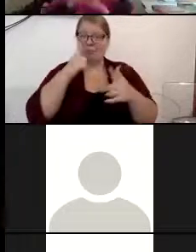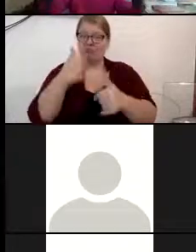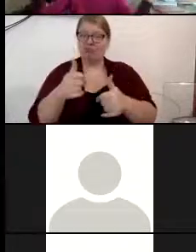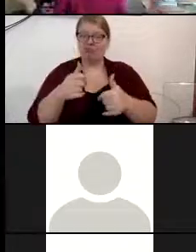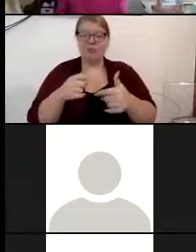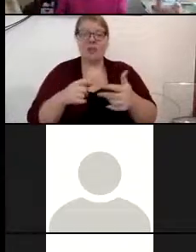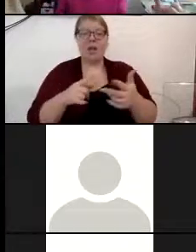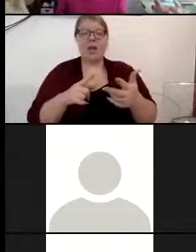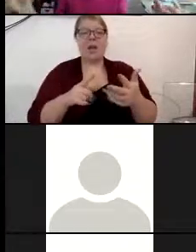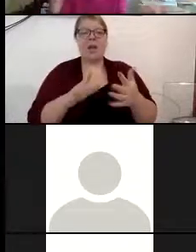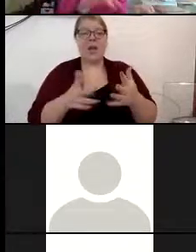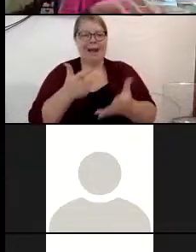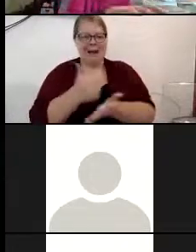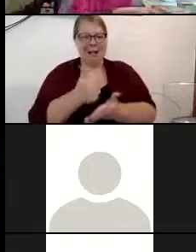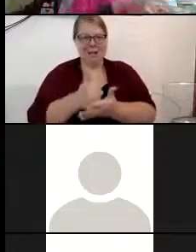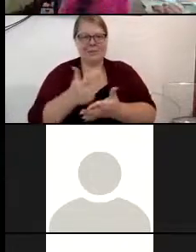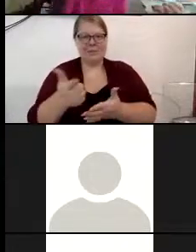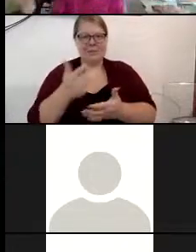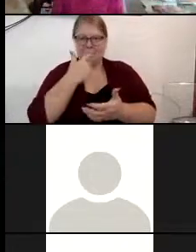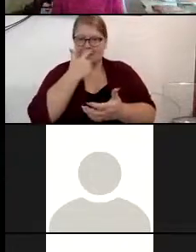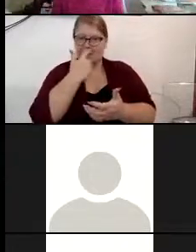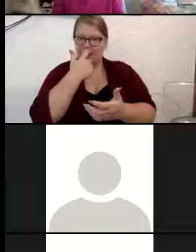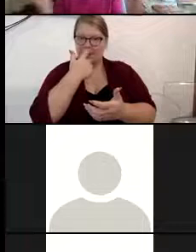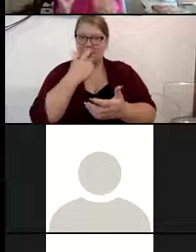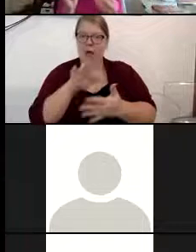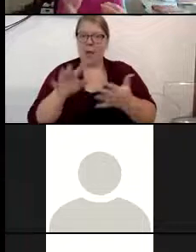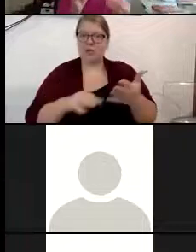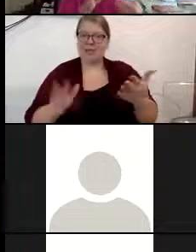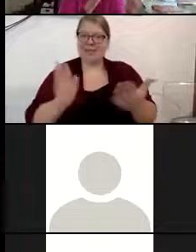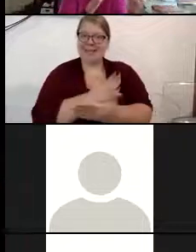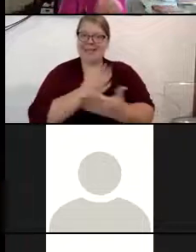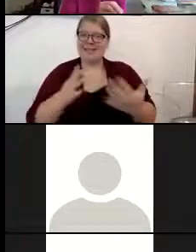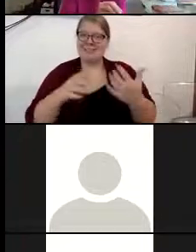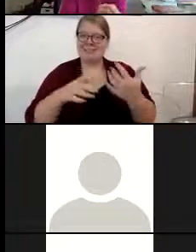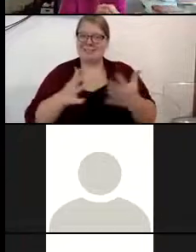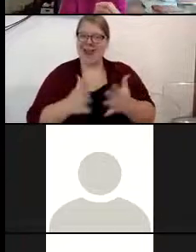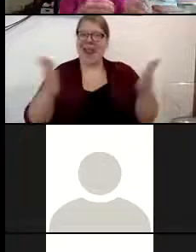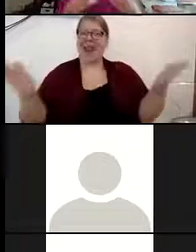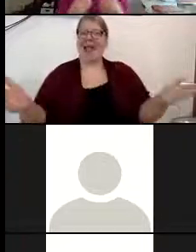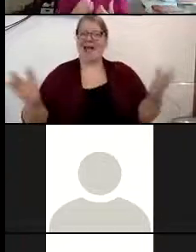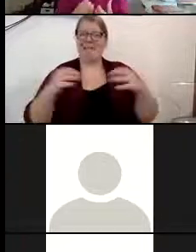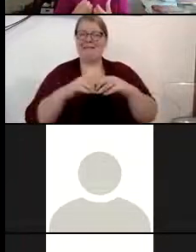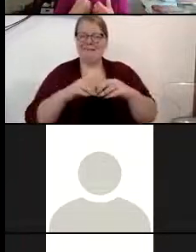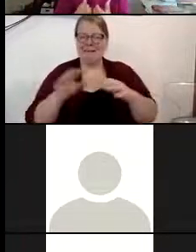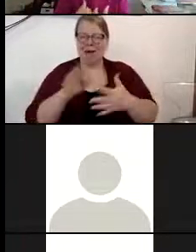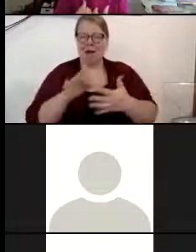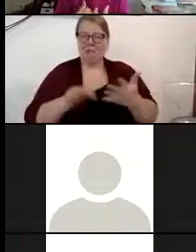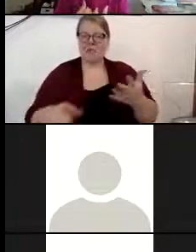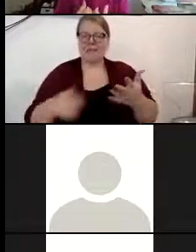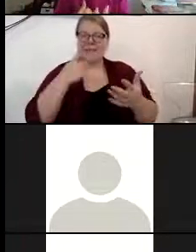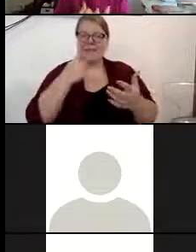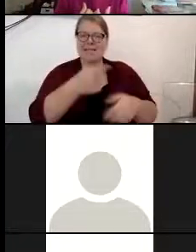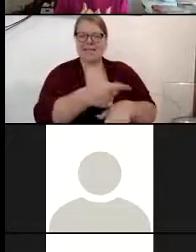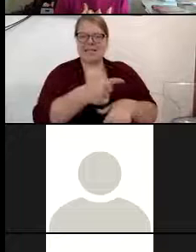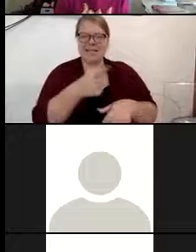and helps expand the range of options that they see as viable for meeting